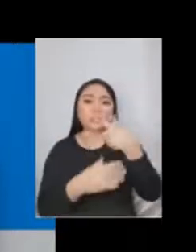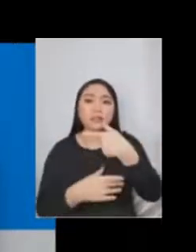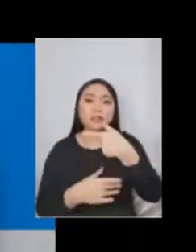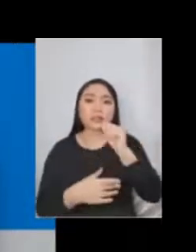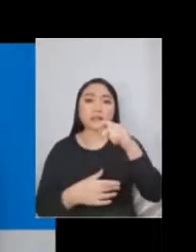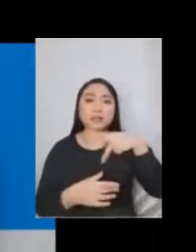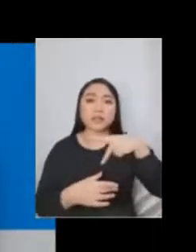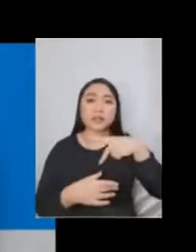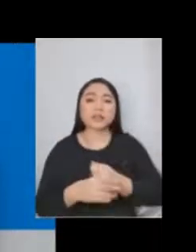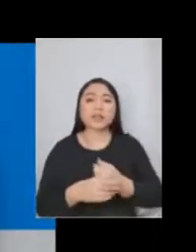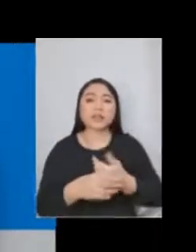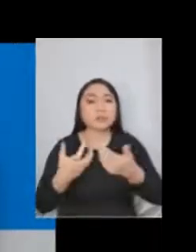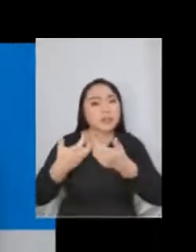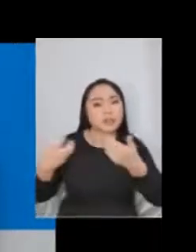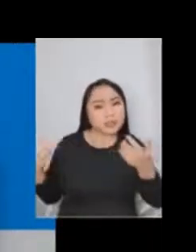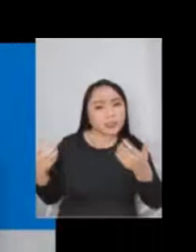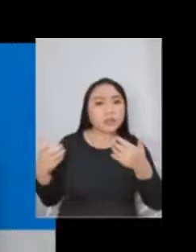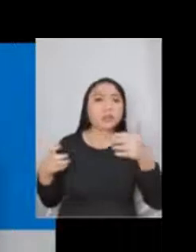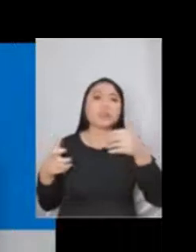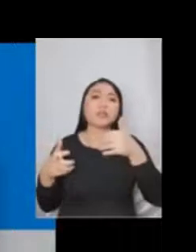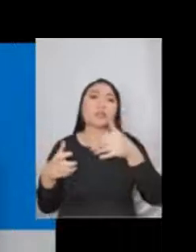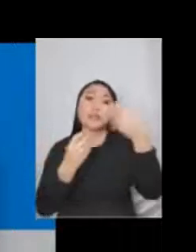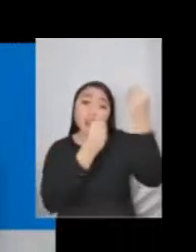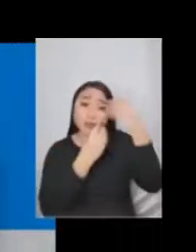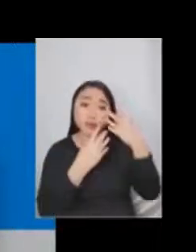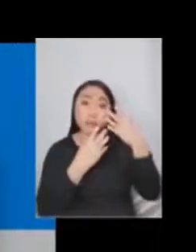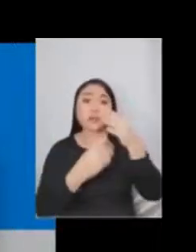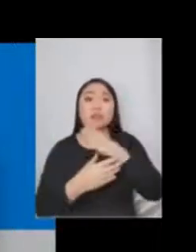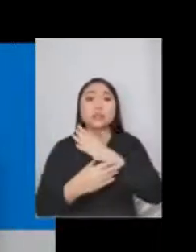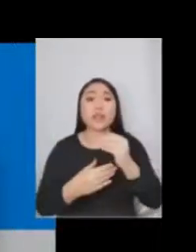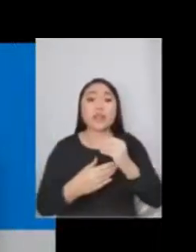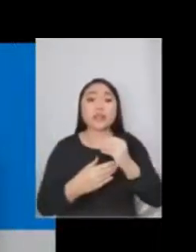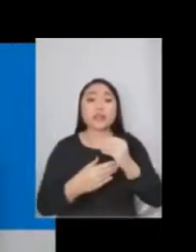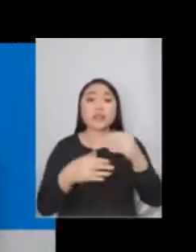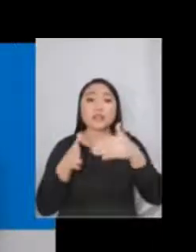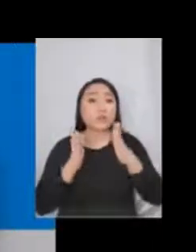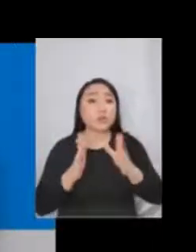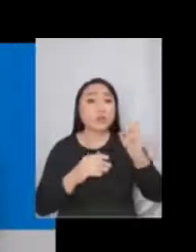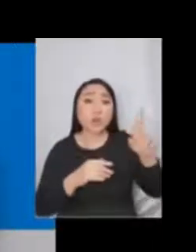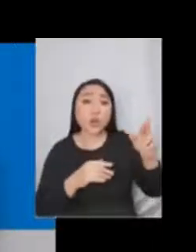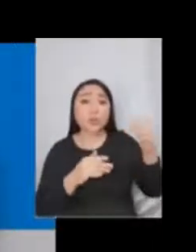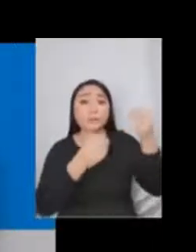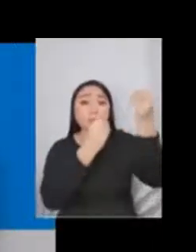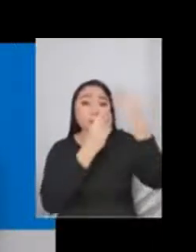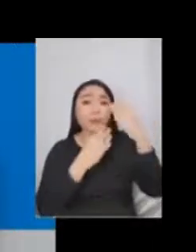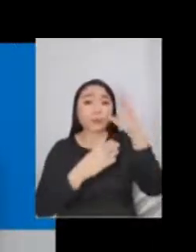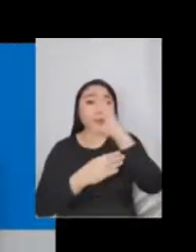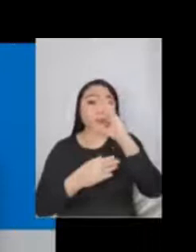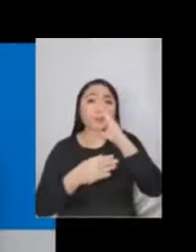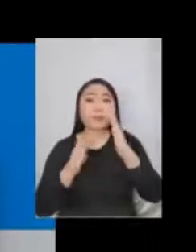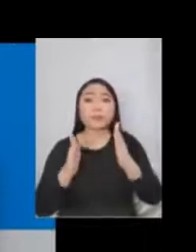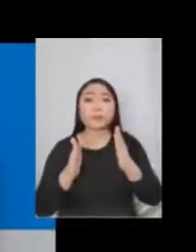nating information gap between our collections and our researchers or